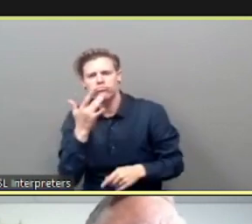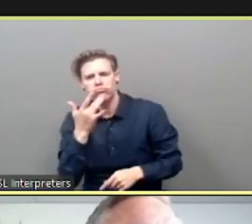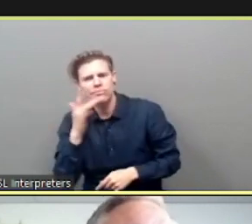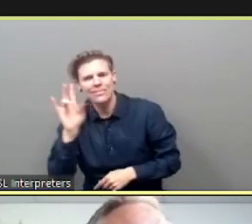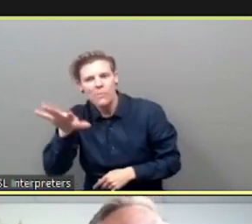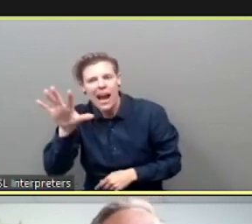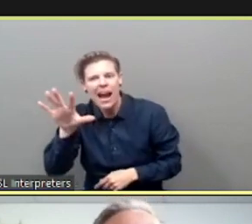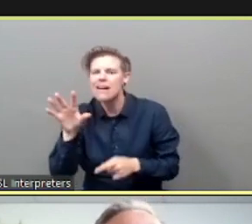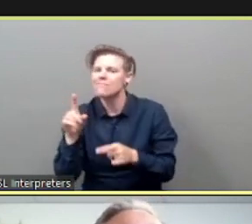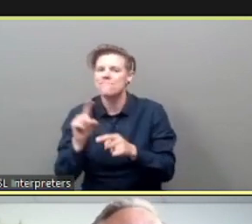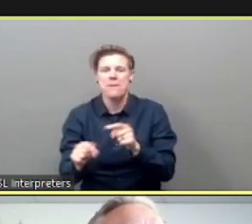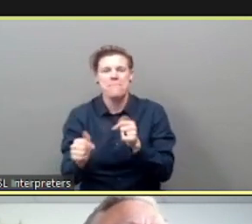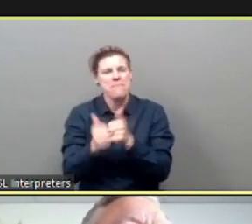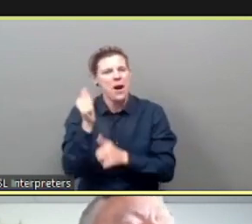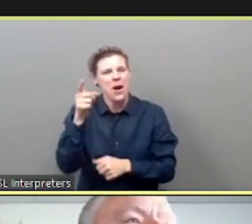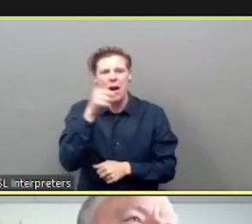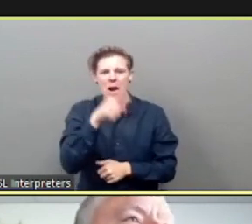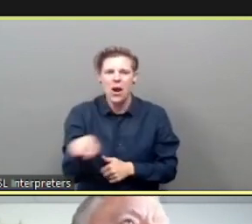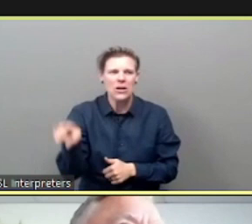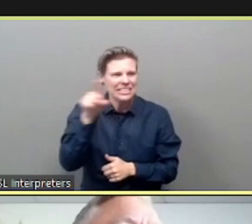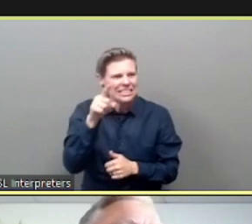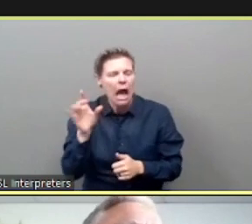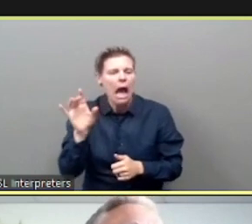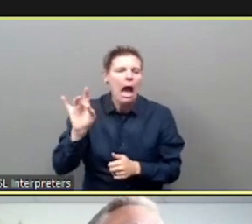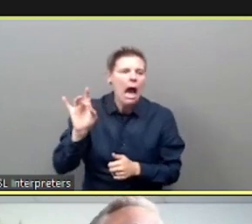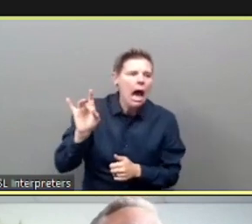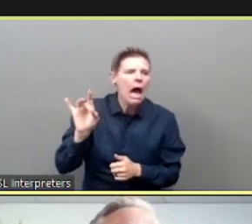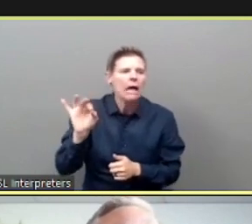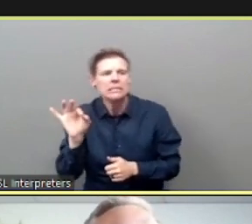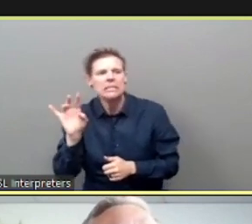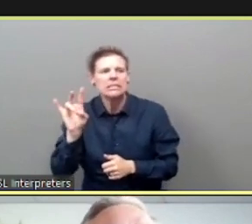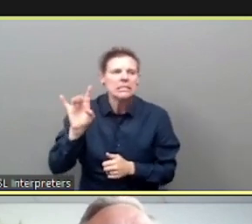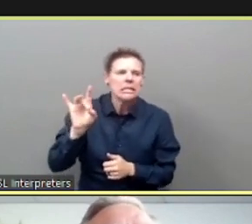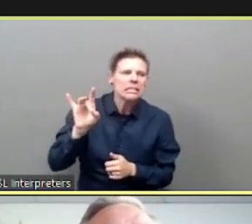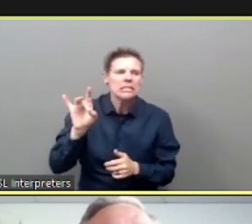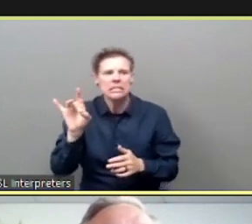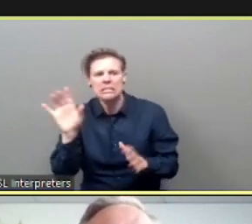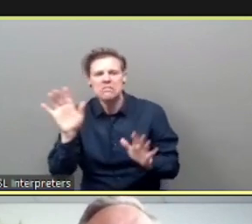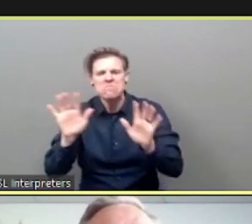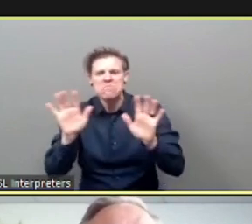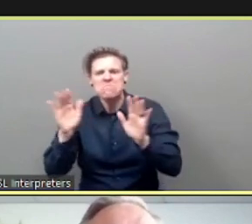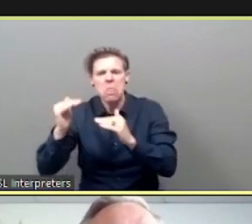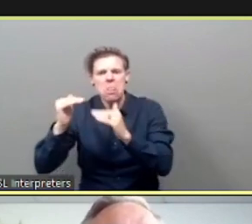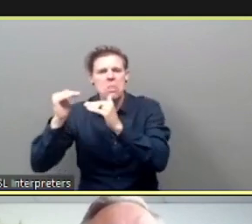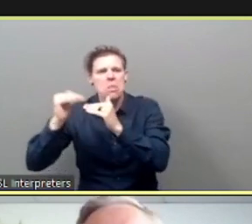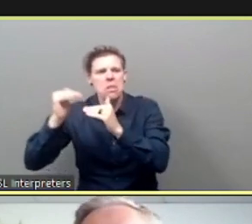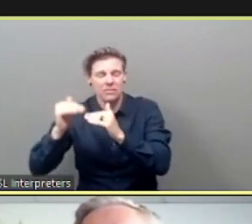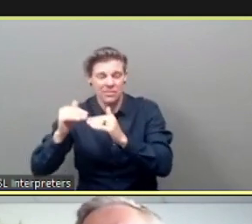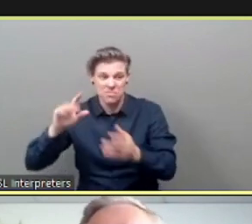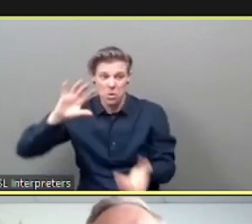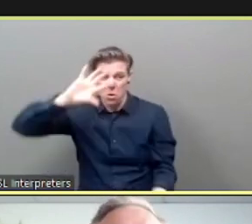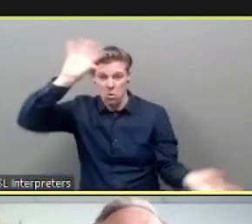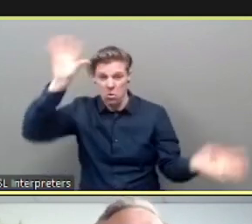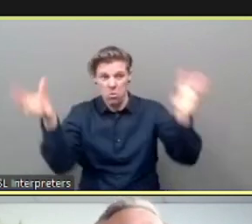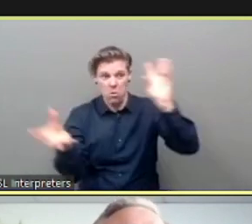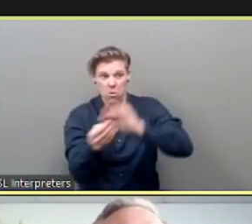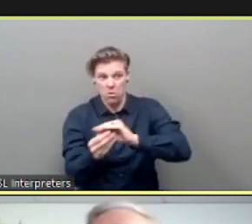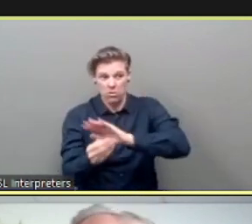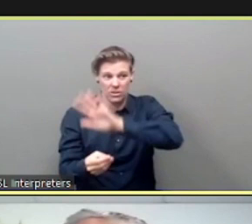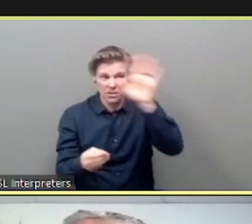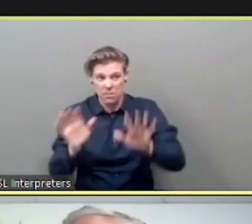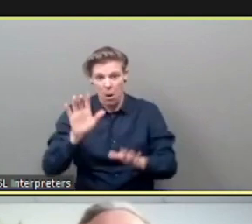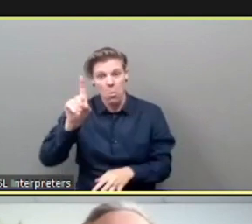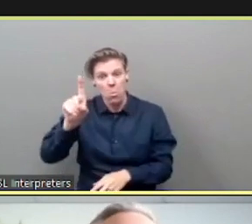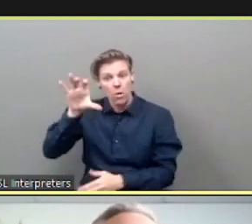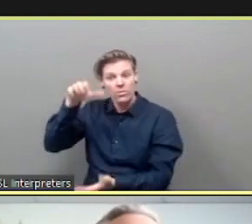or 7 or 8 counties in that area. But on the total new cases per 100,000 people, we want